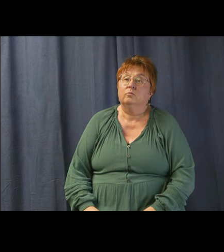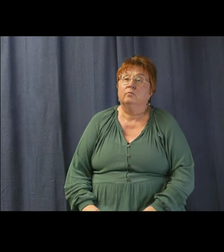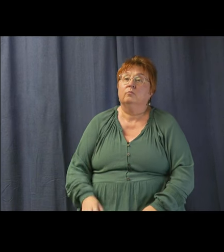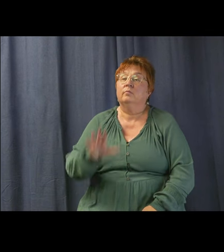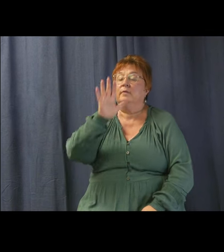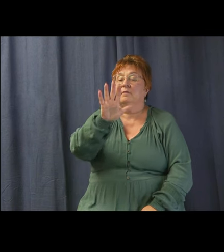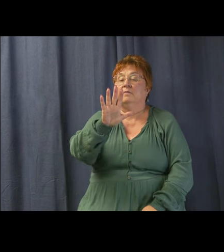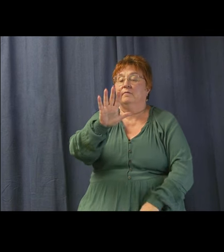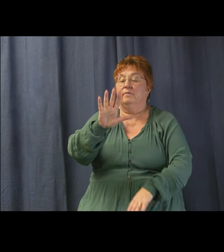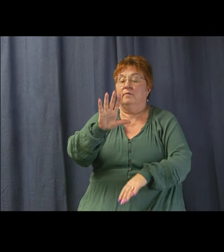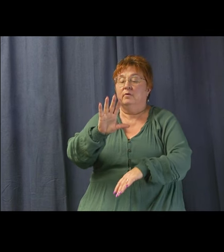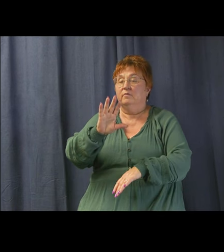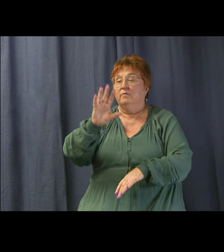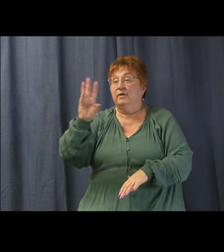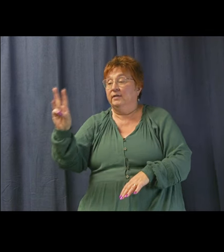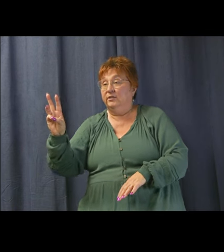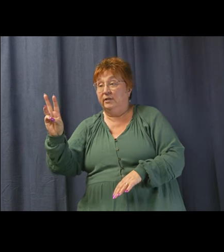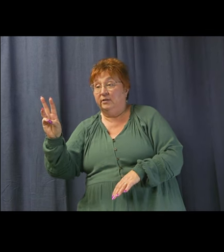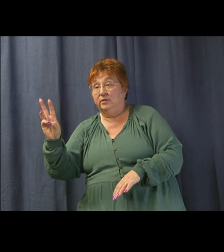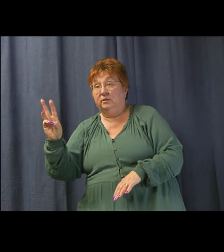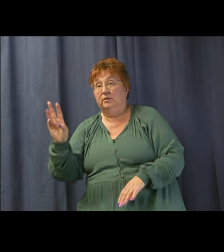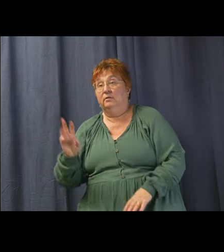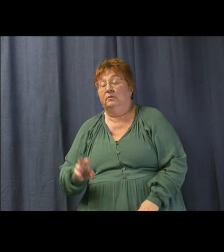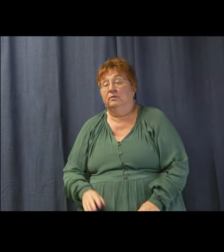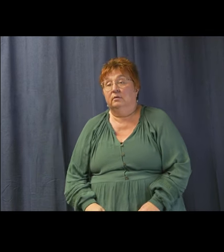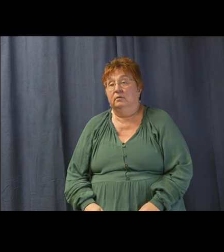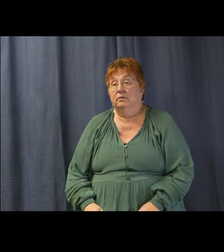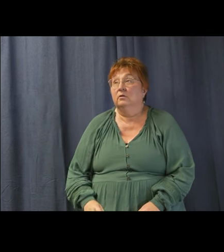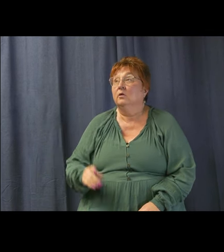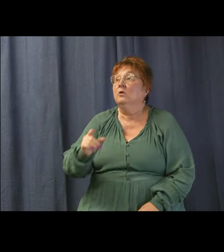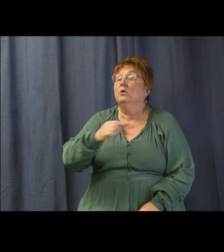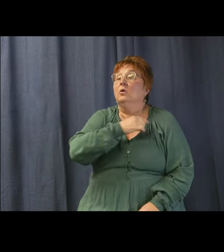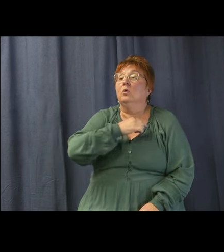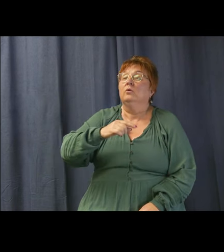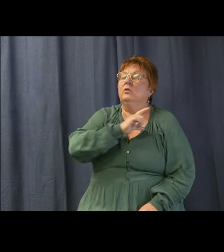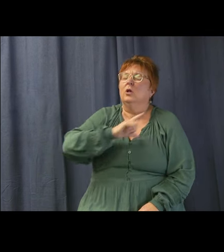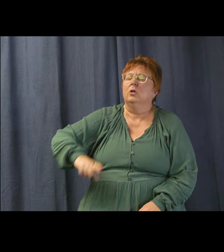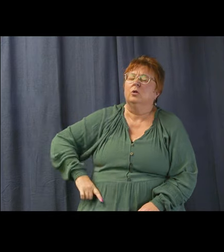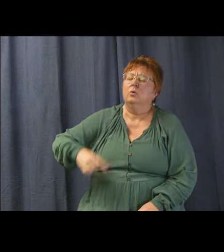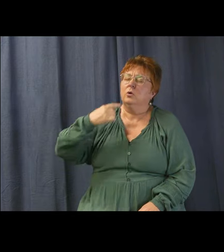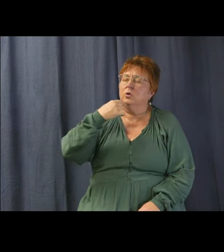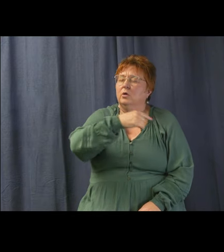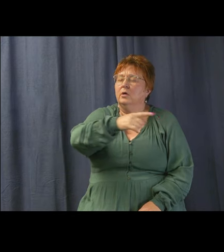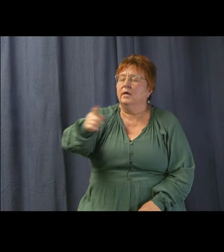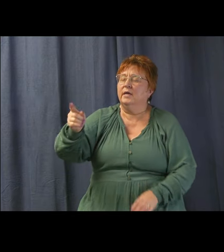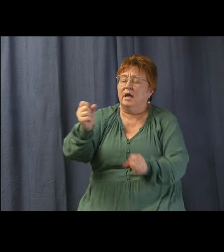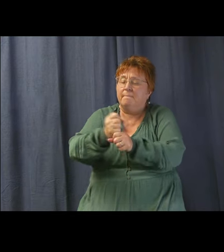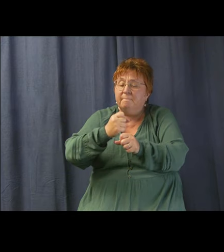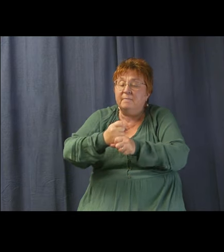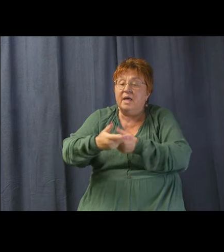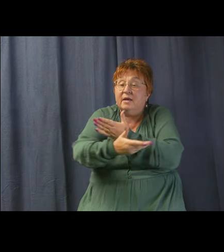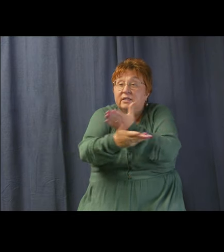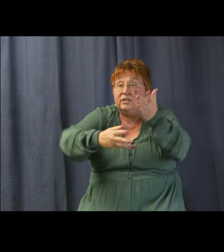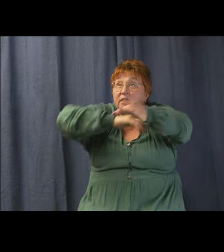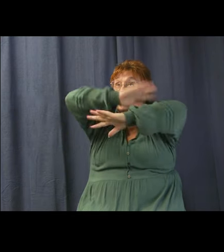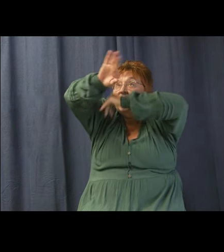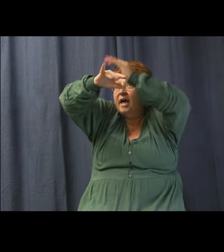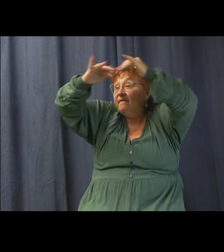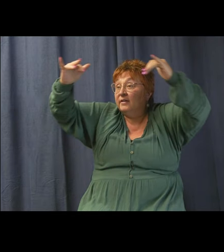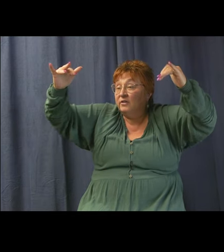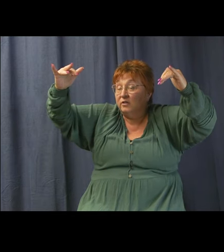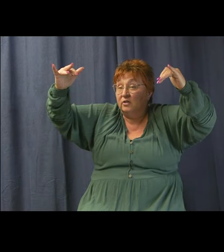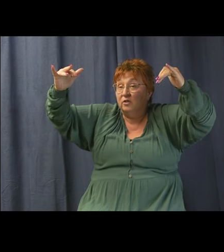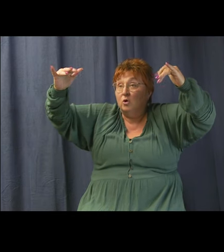verse 5 and 6 of the same chapter. Thus says God the Lord, who created the heavens.